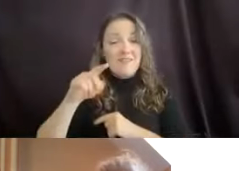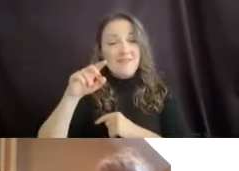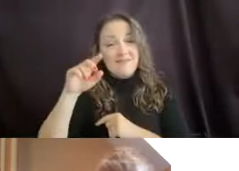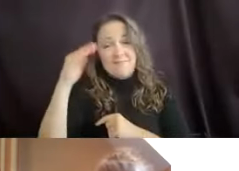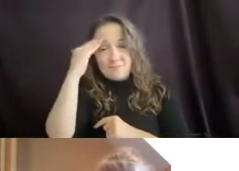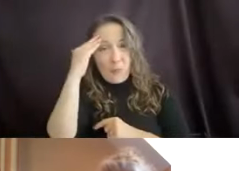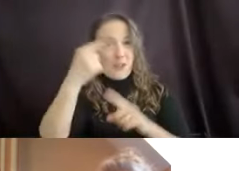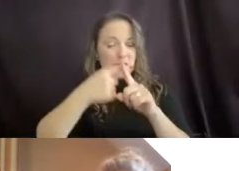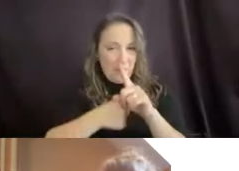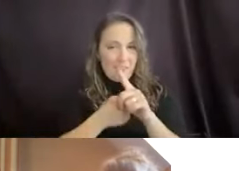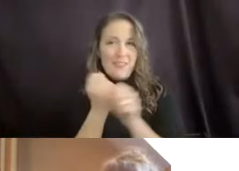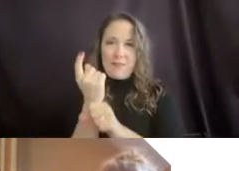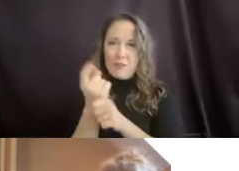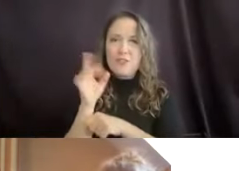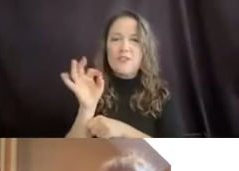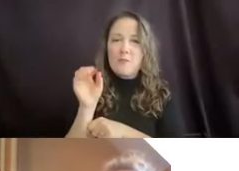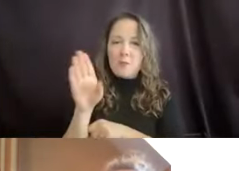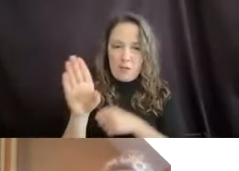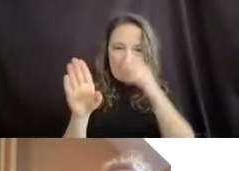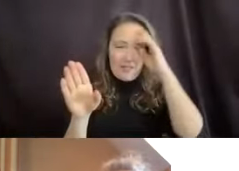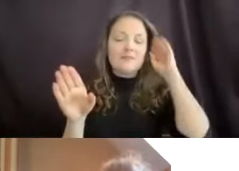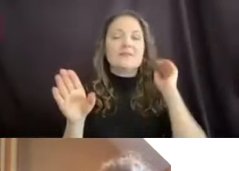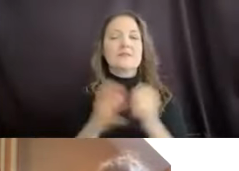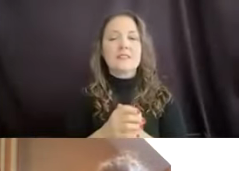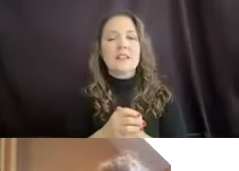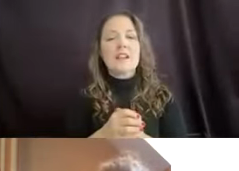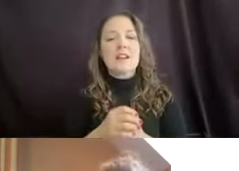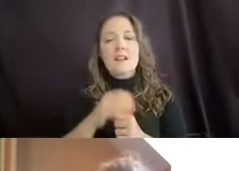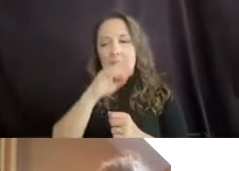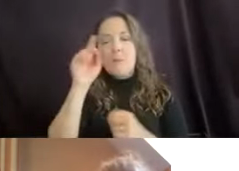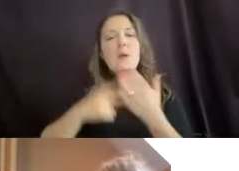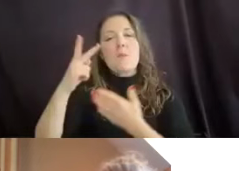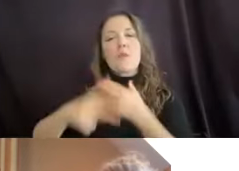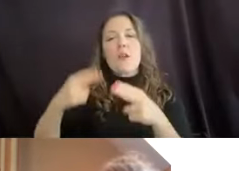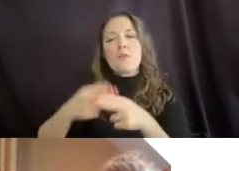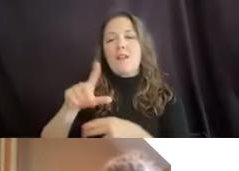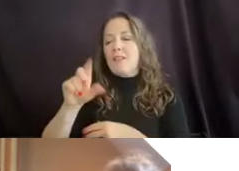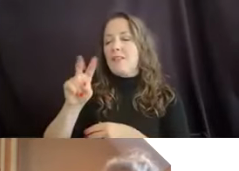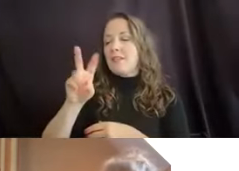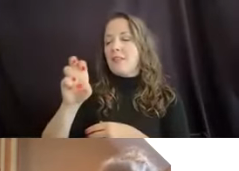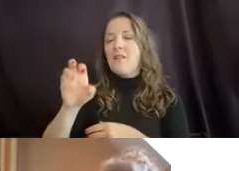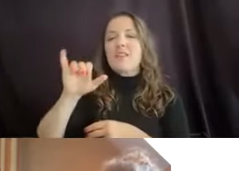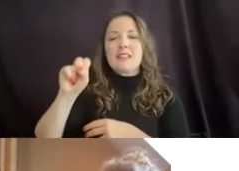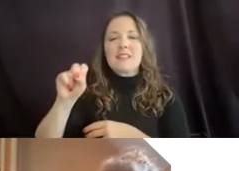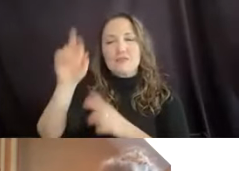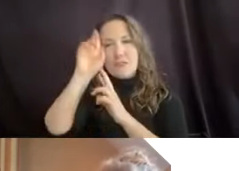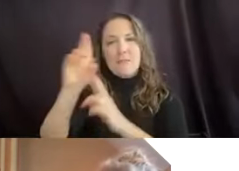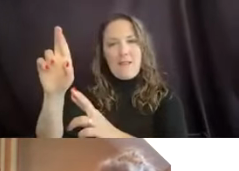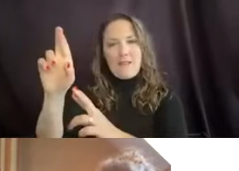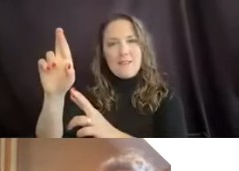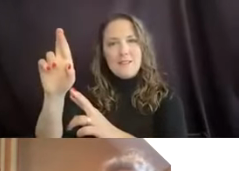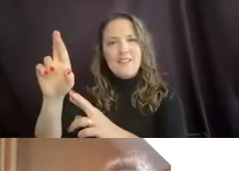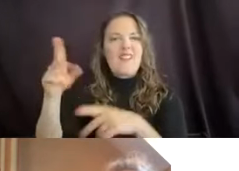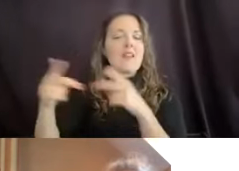put on every February by Love is Respect, which is a program that encourages healthy relationships in